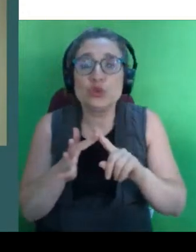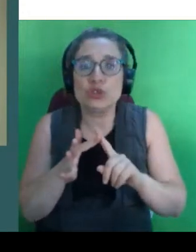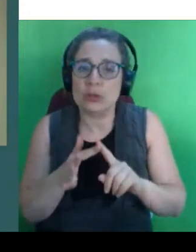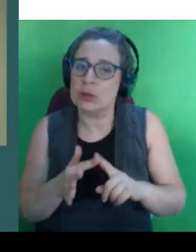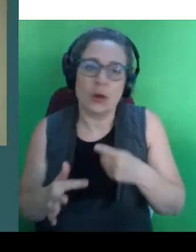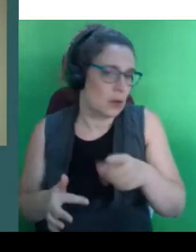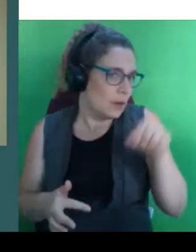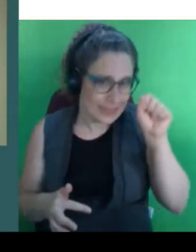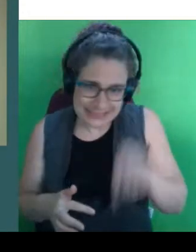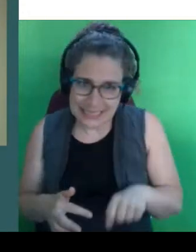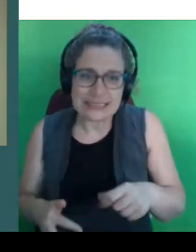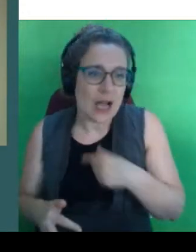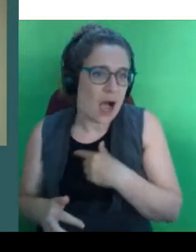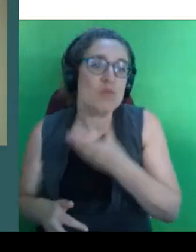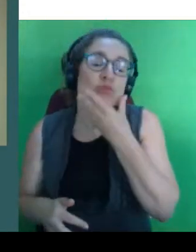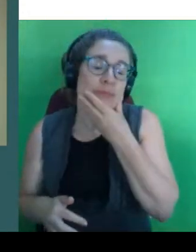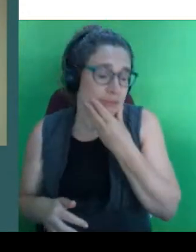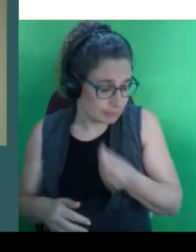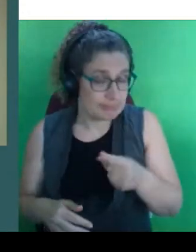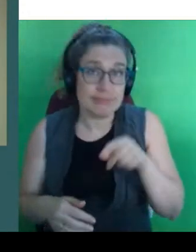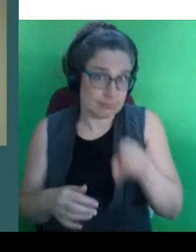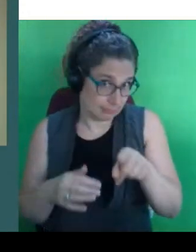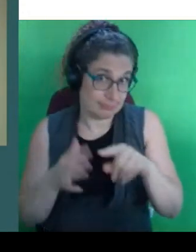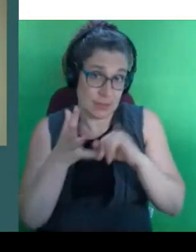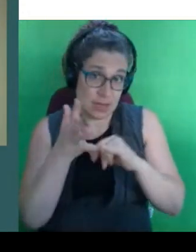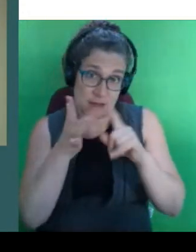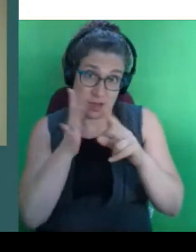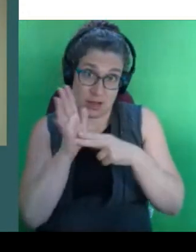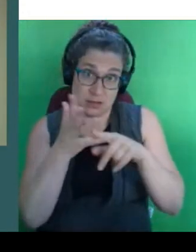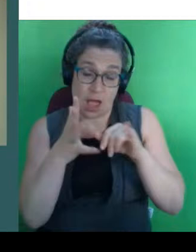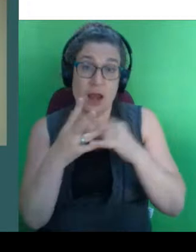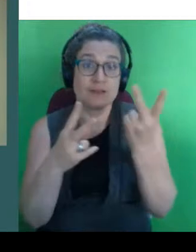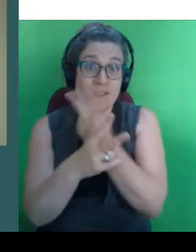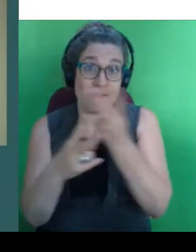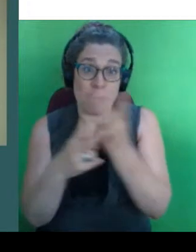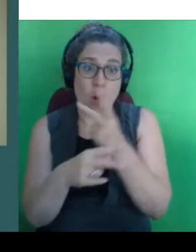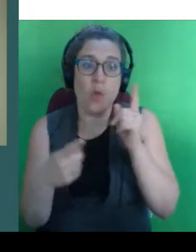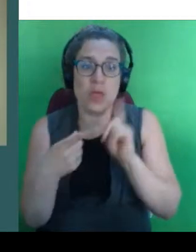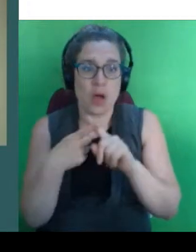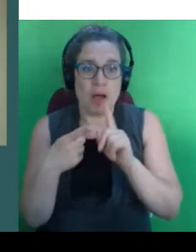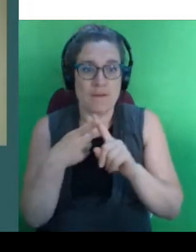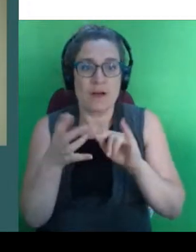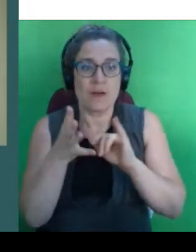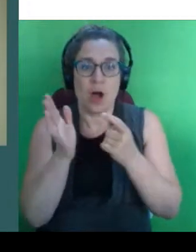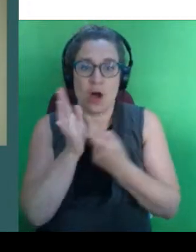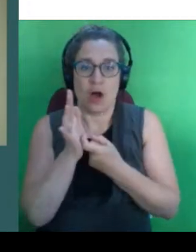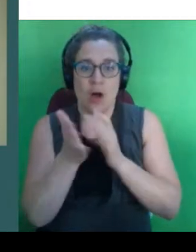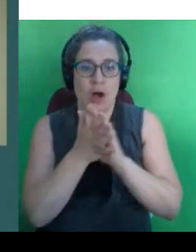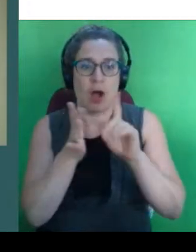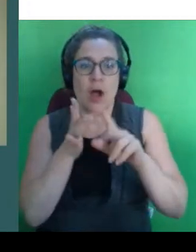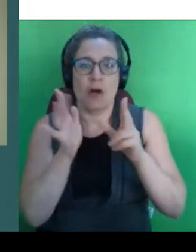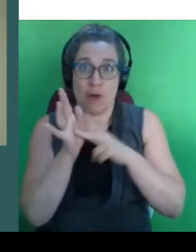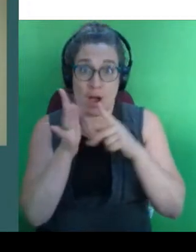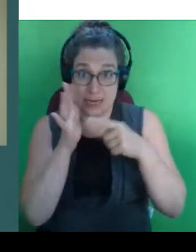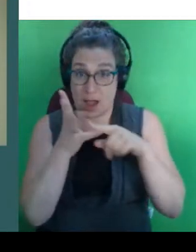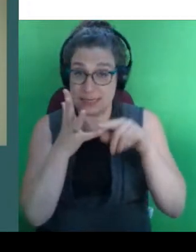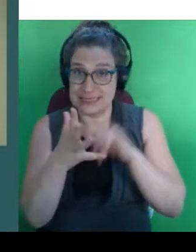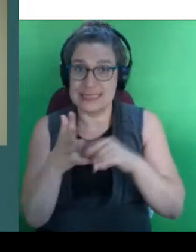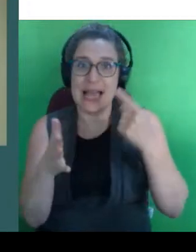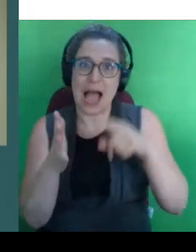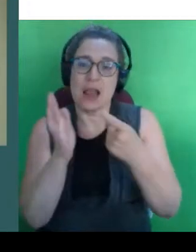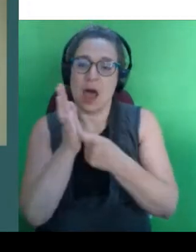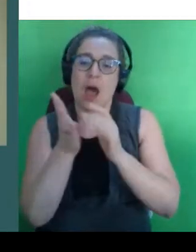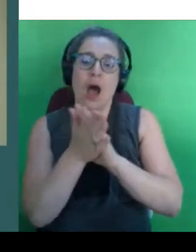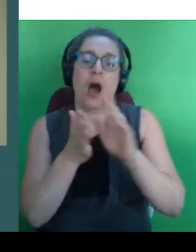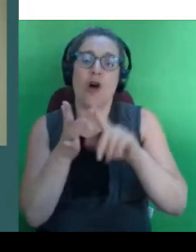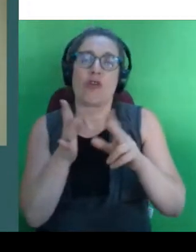using saline in the nose, both for rhinitis and for rhinosinusitis. It's a very good way of